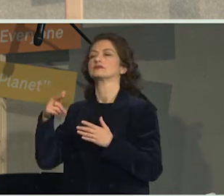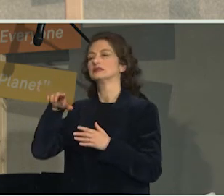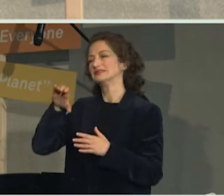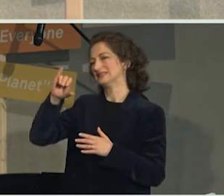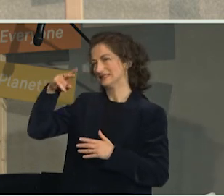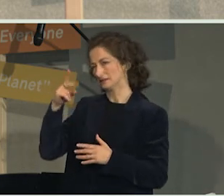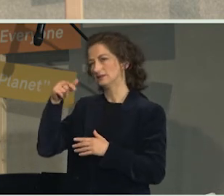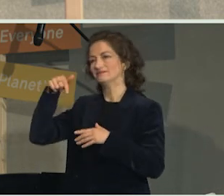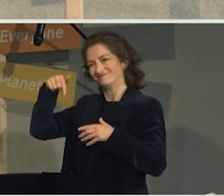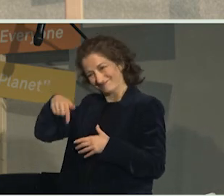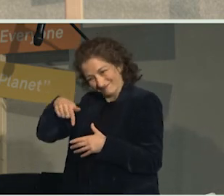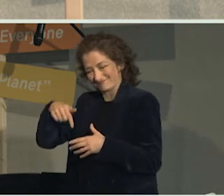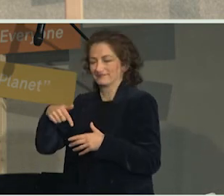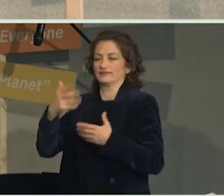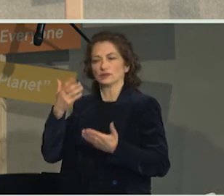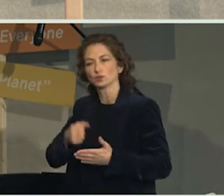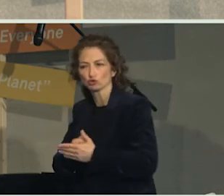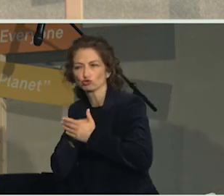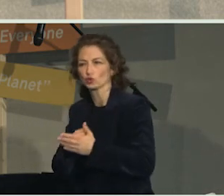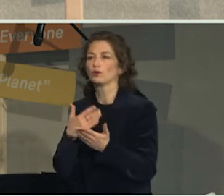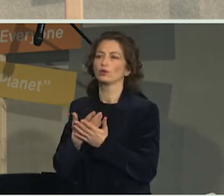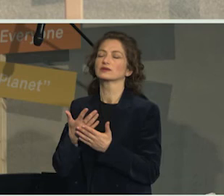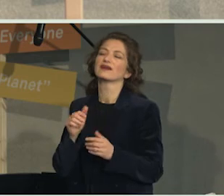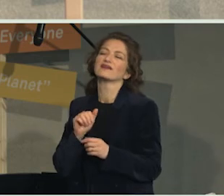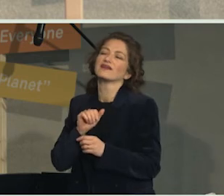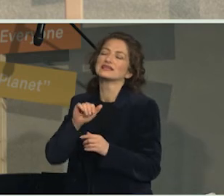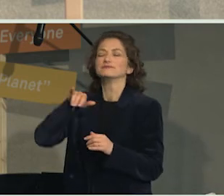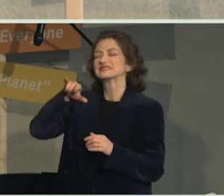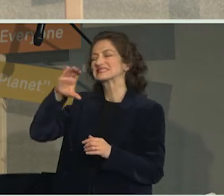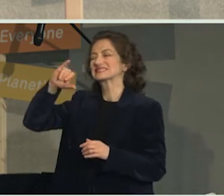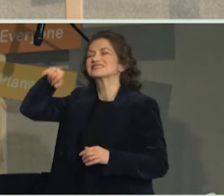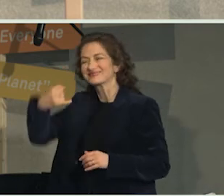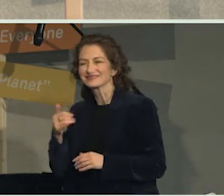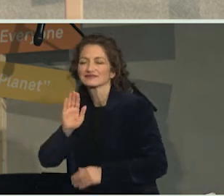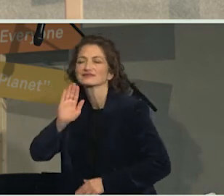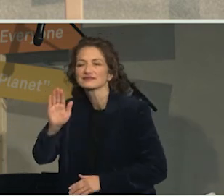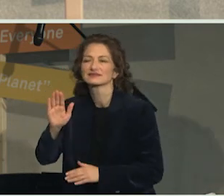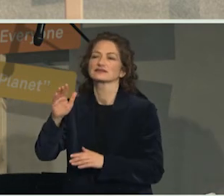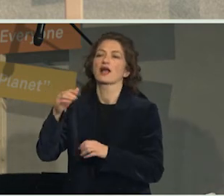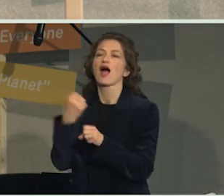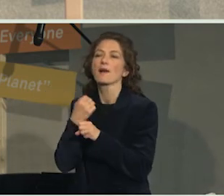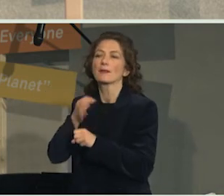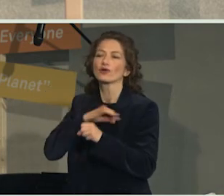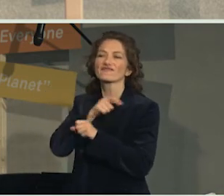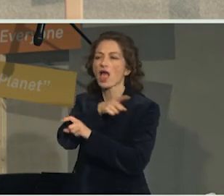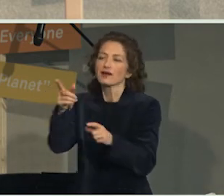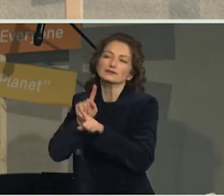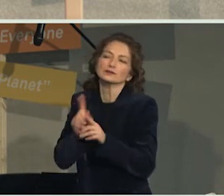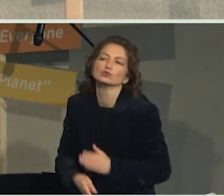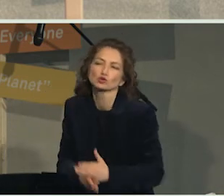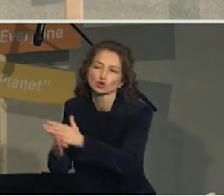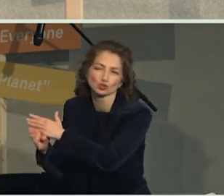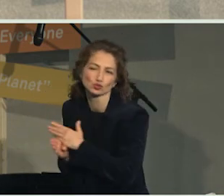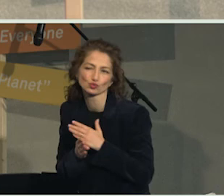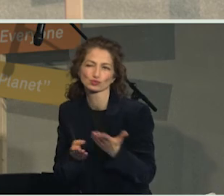of us who benefit from the wonderful work that CIJ does. I'm very, very proud to know of